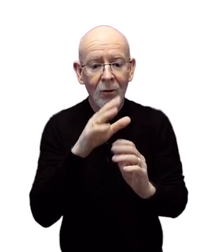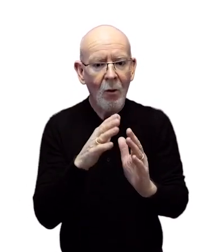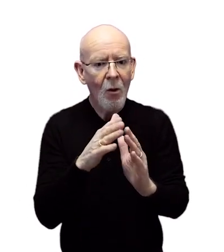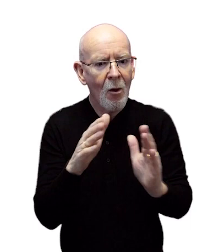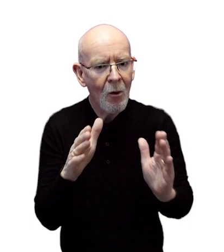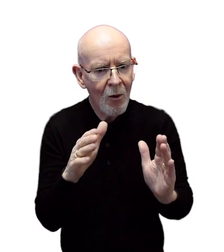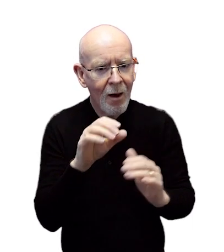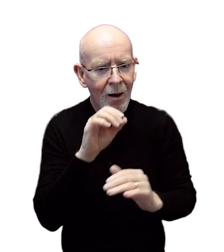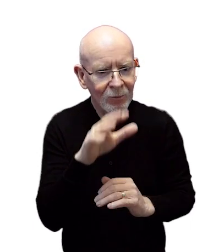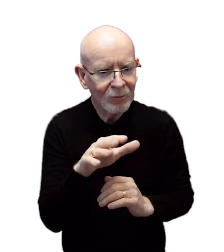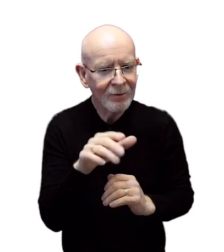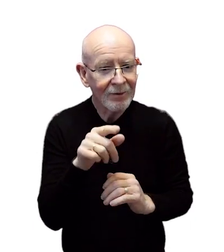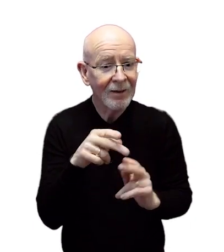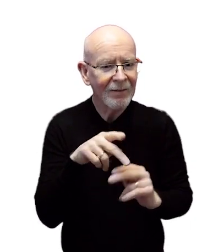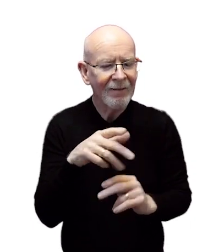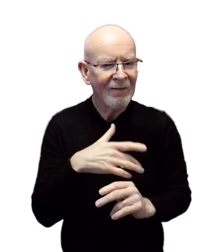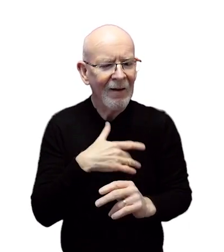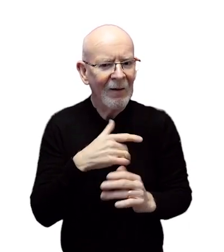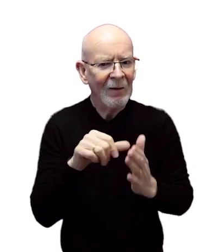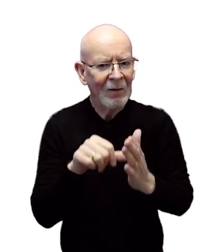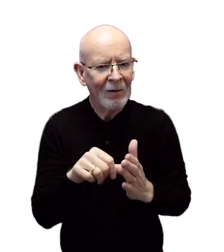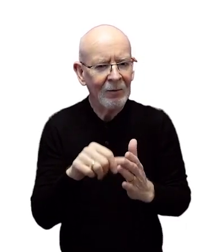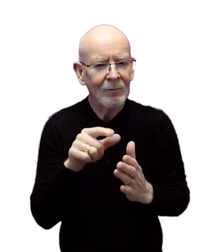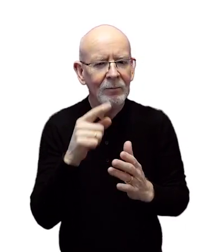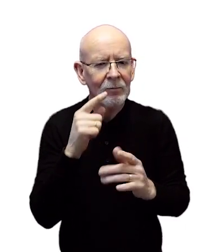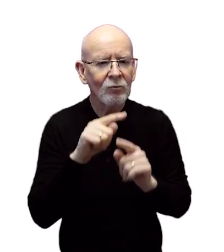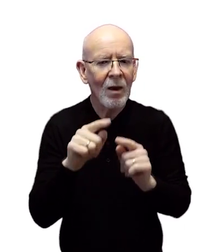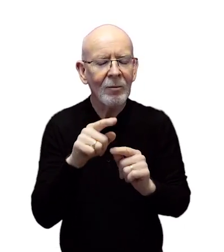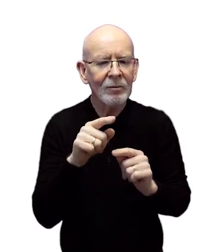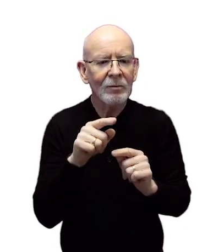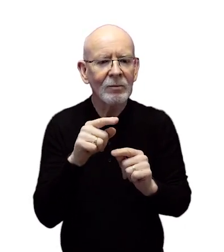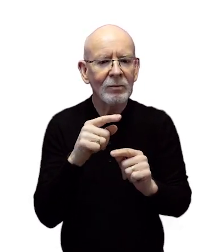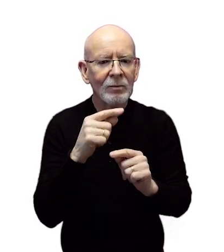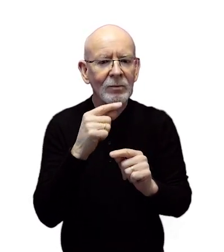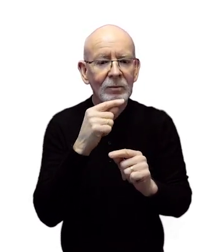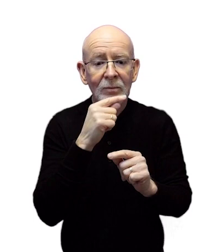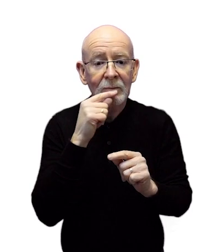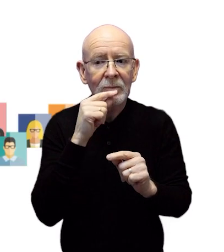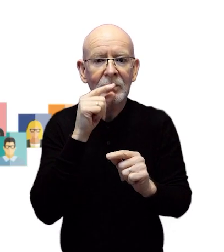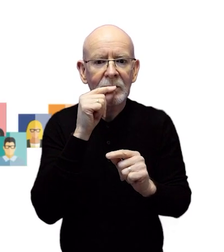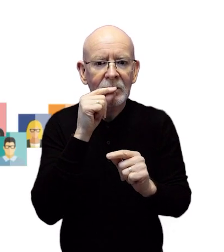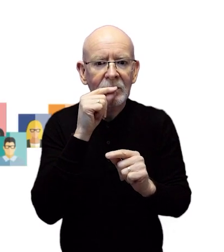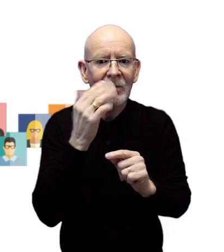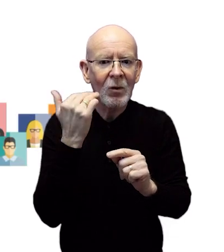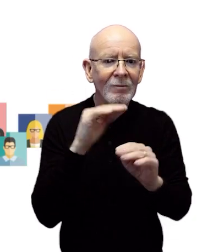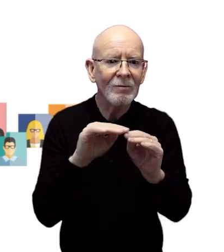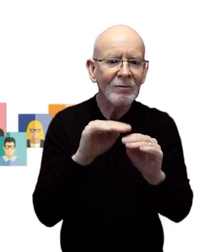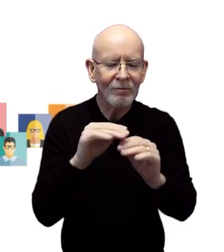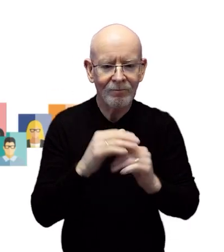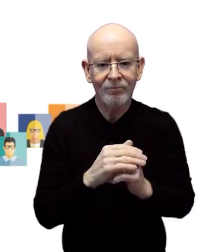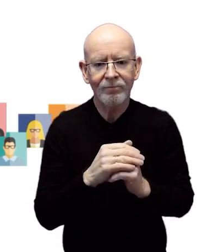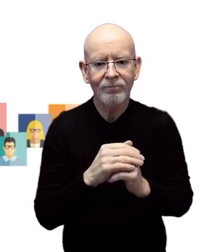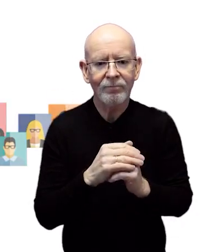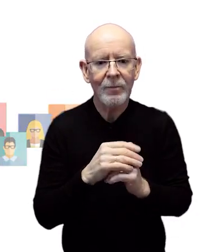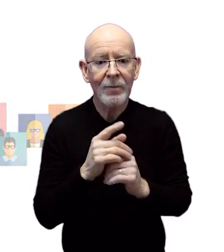exhalation. If this feels challenging, try adding your pursed-lipped breathing to the exhale. Positioning to